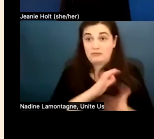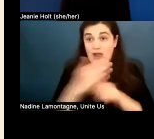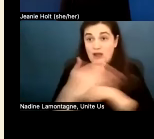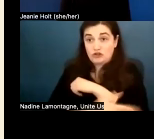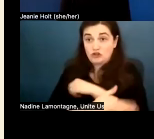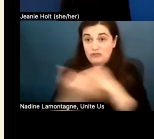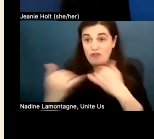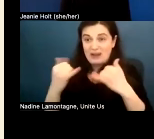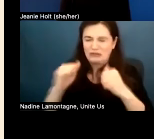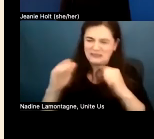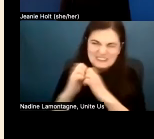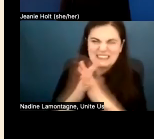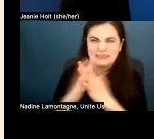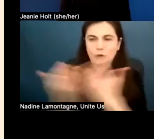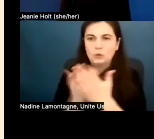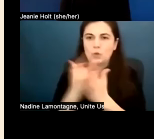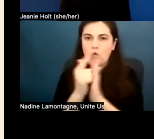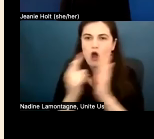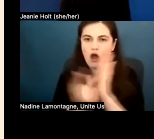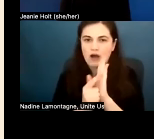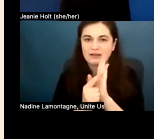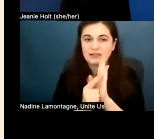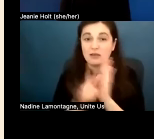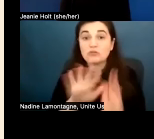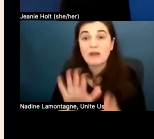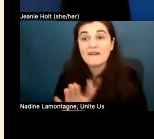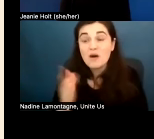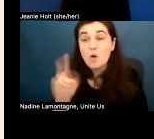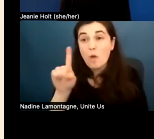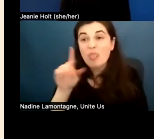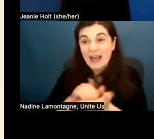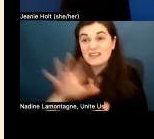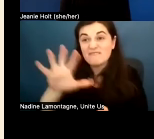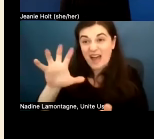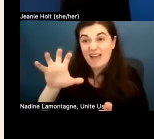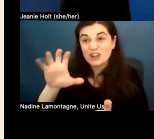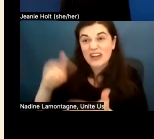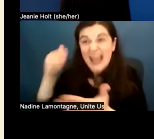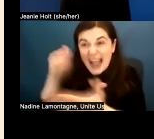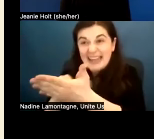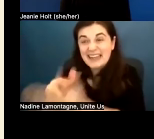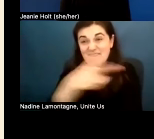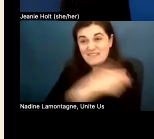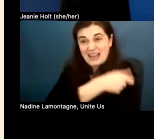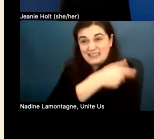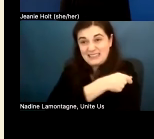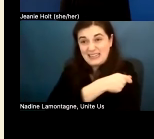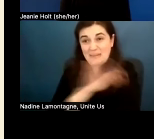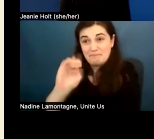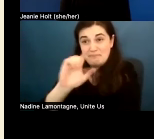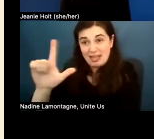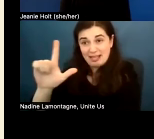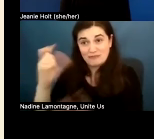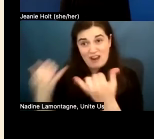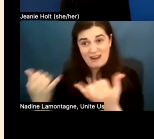Safe Communities Coalition tracked about 1,500 anti-vaccine bills across the nation. They are very,